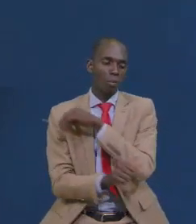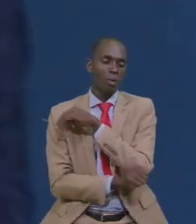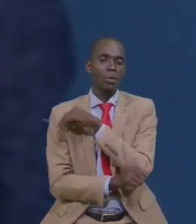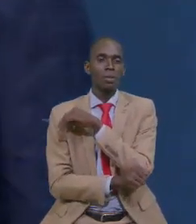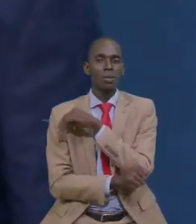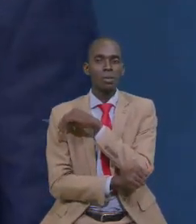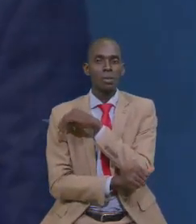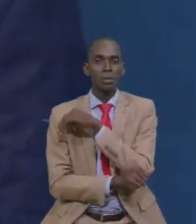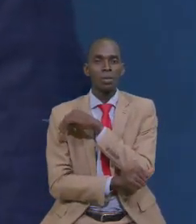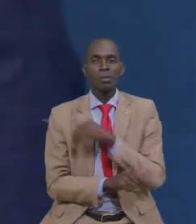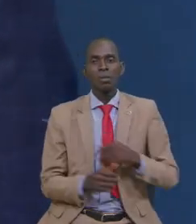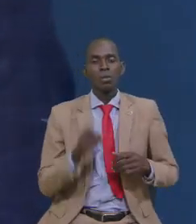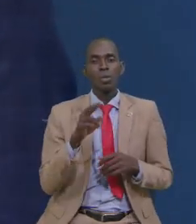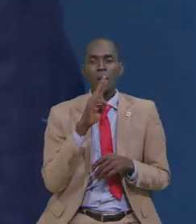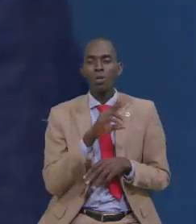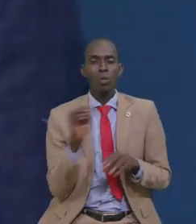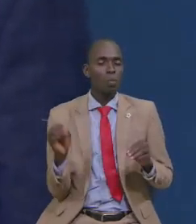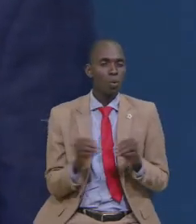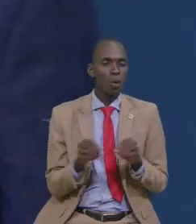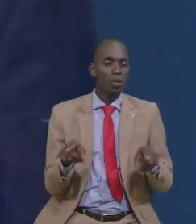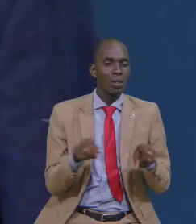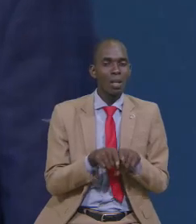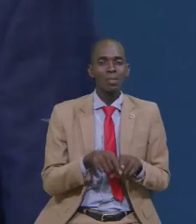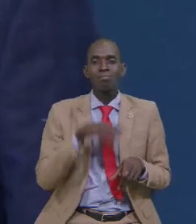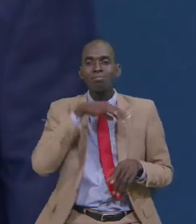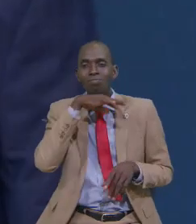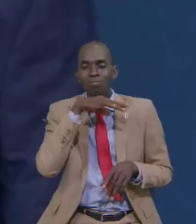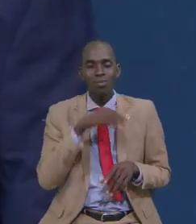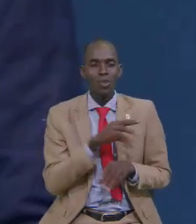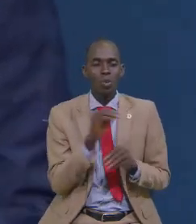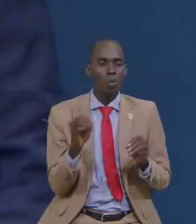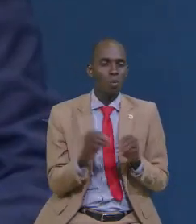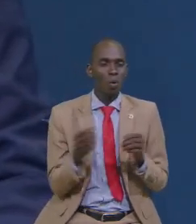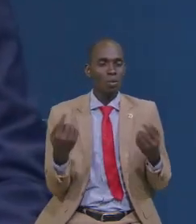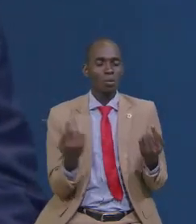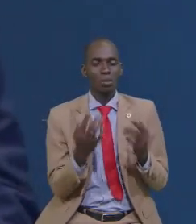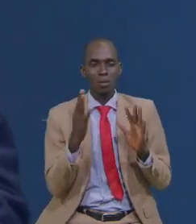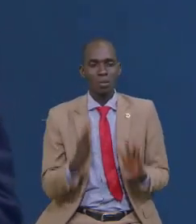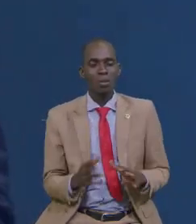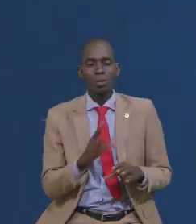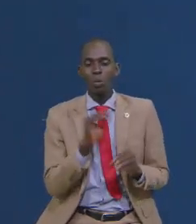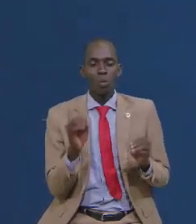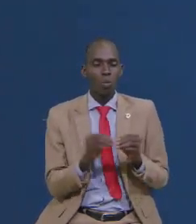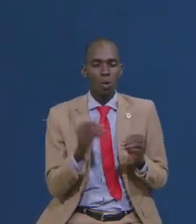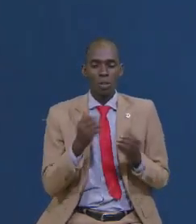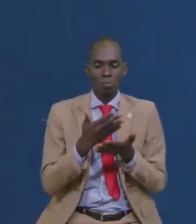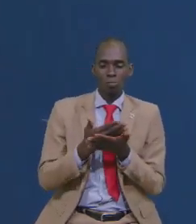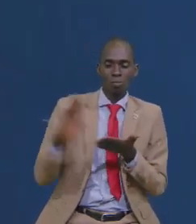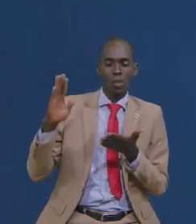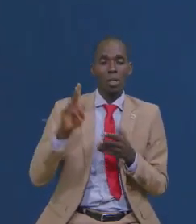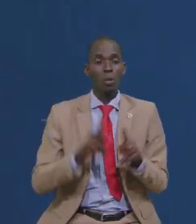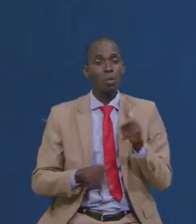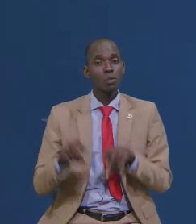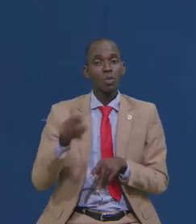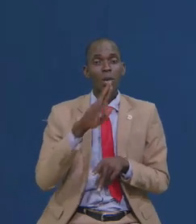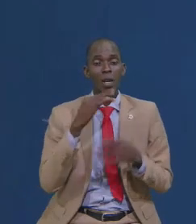no more like a refuse. You are not like reprobates. You are not like rejected people. You are now